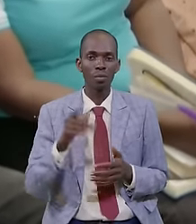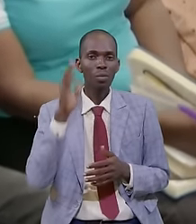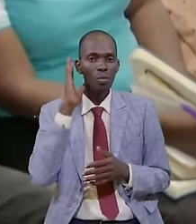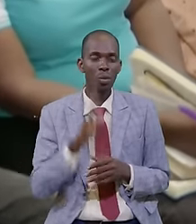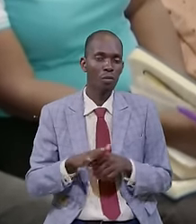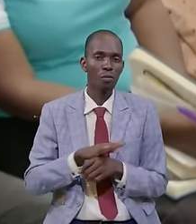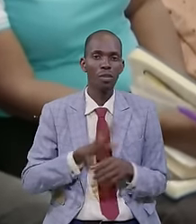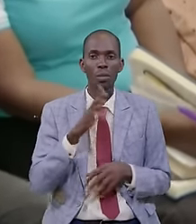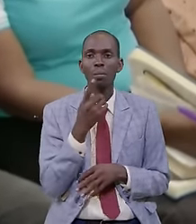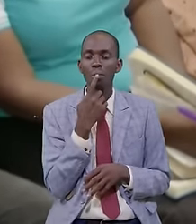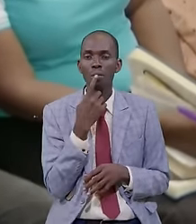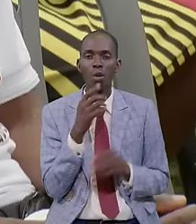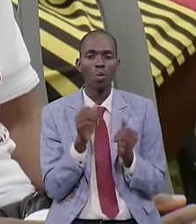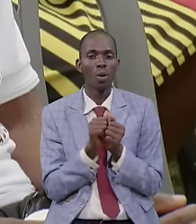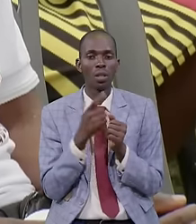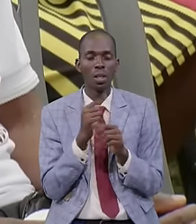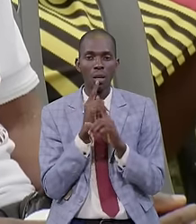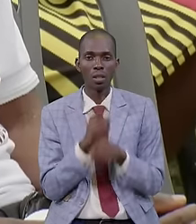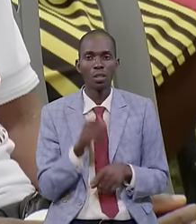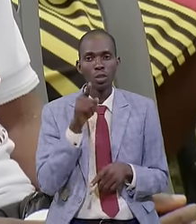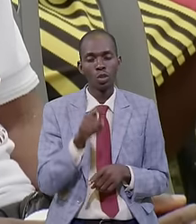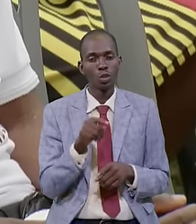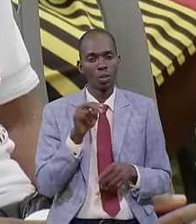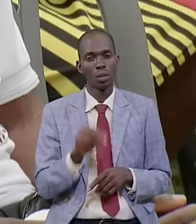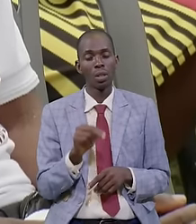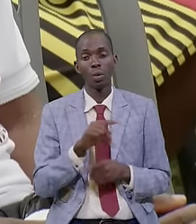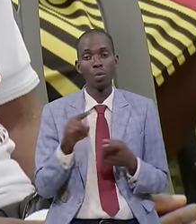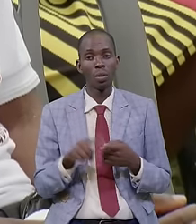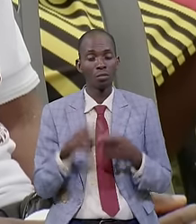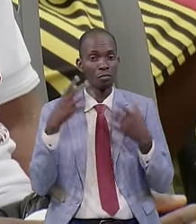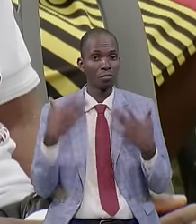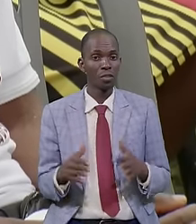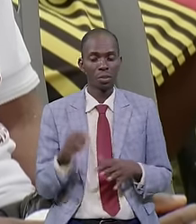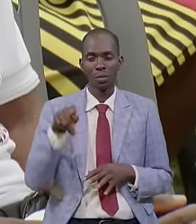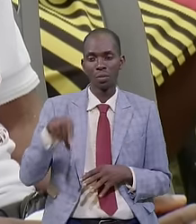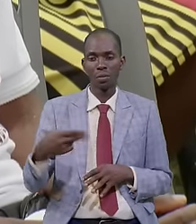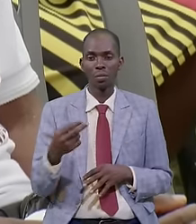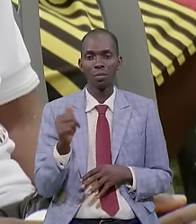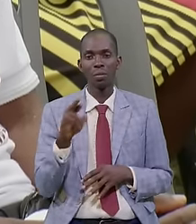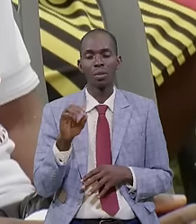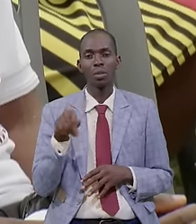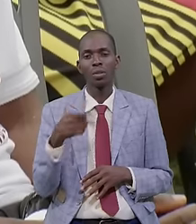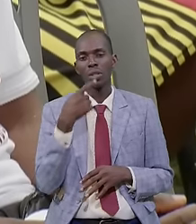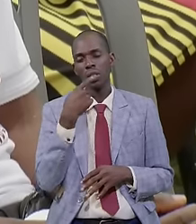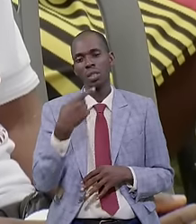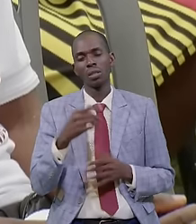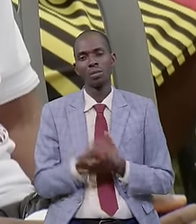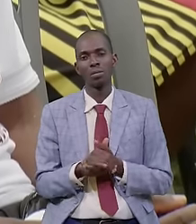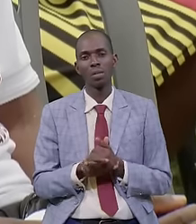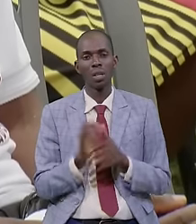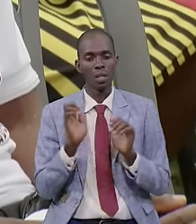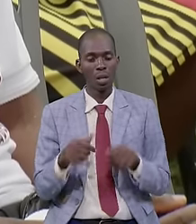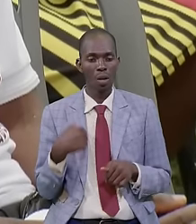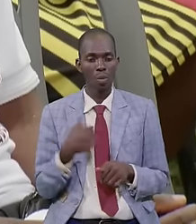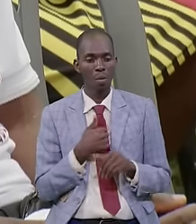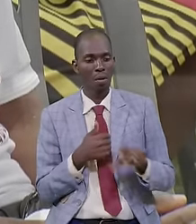answer we're looking for. And when he finished, Pharaoh said, can we find such a